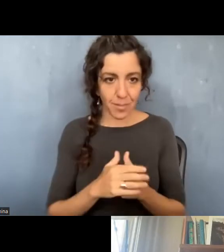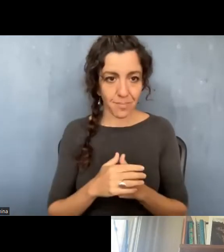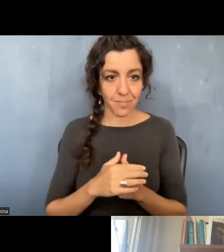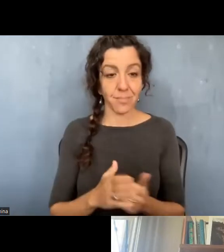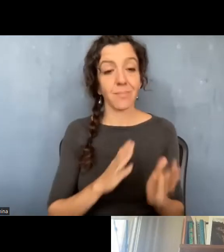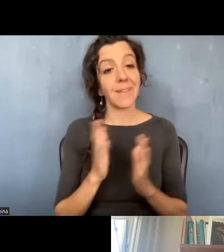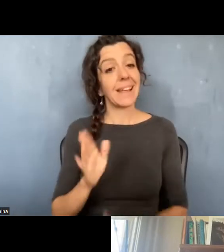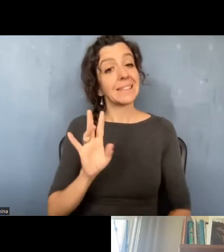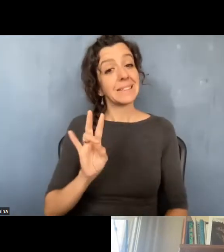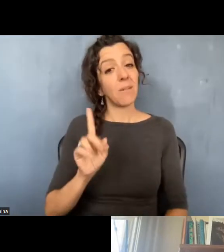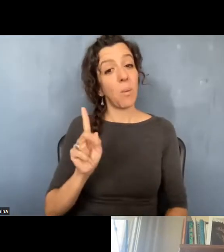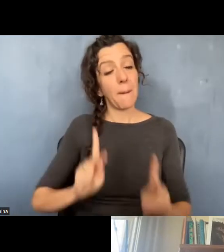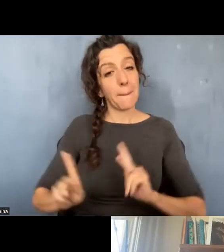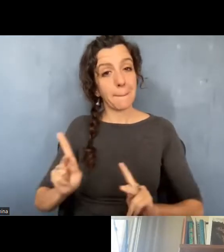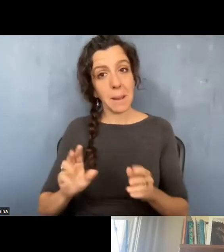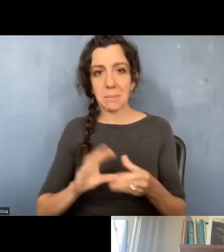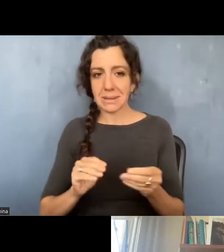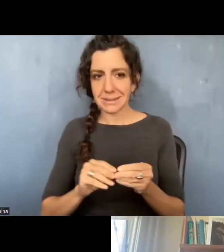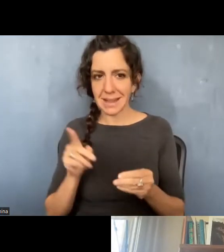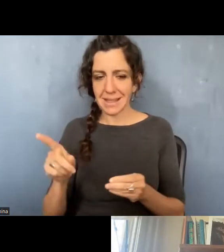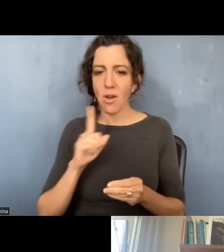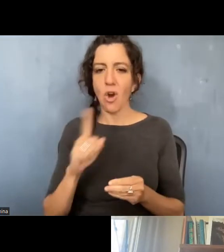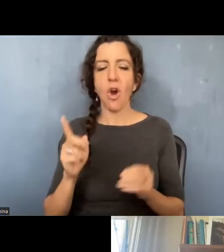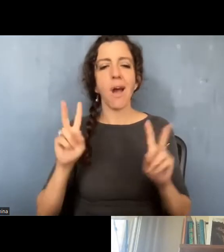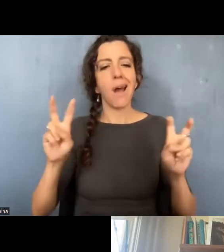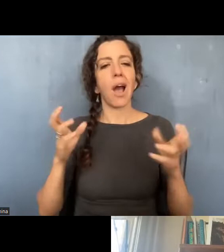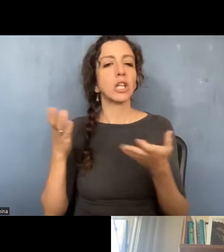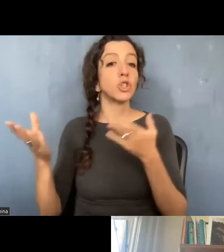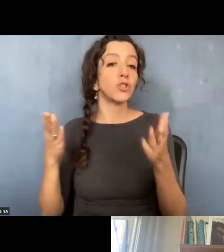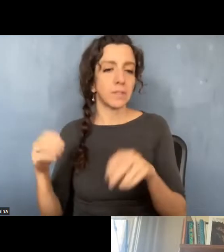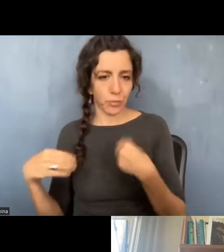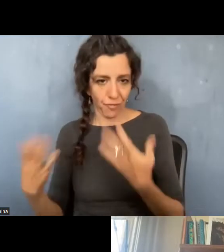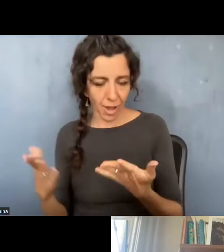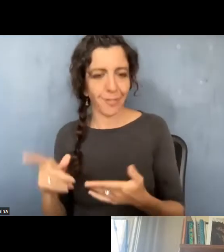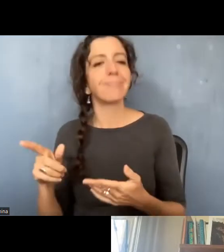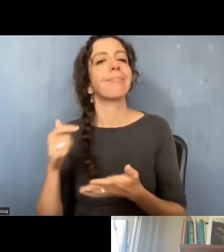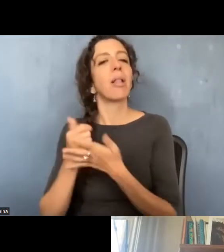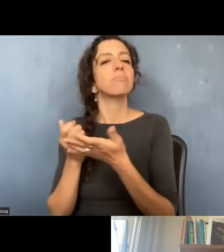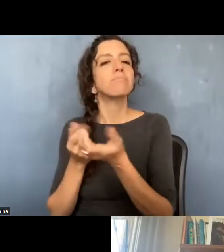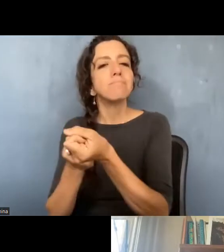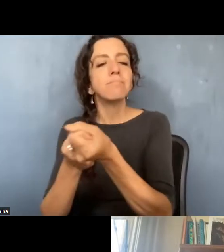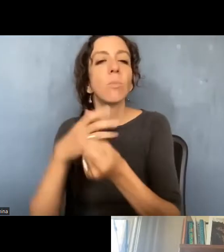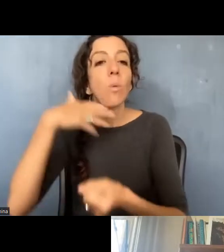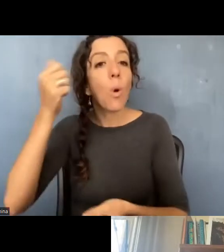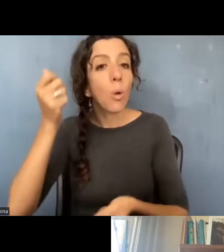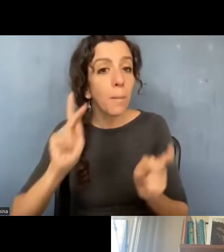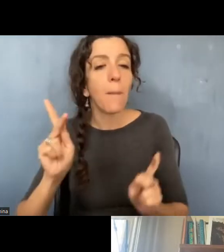71 people said that they were a service provider serving older adults and or persons with